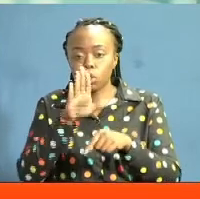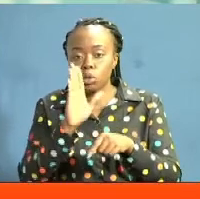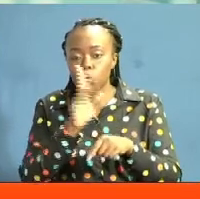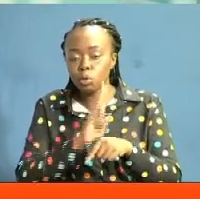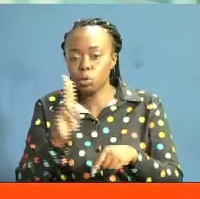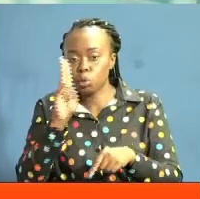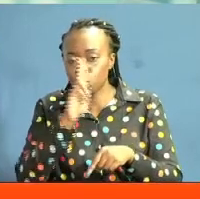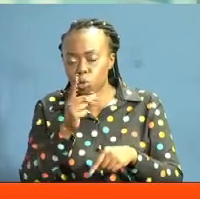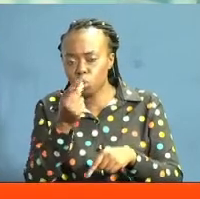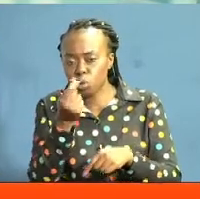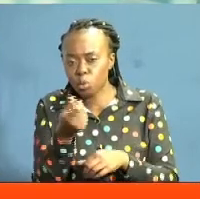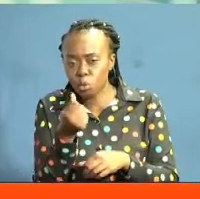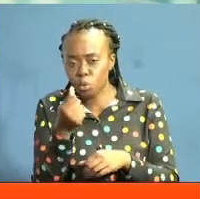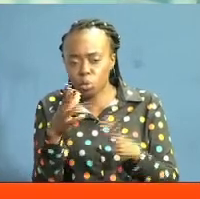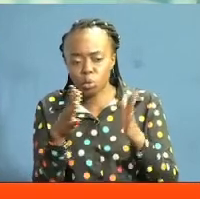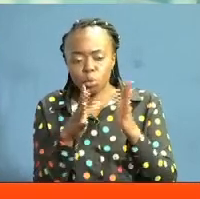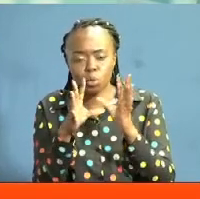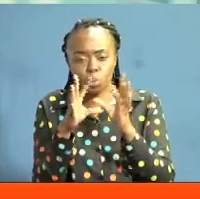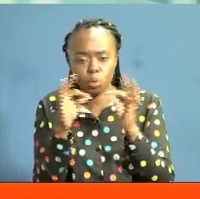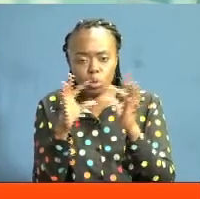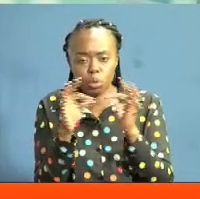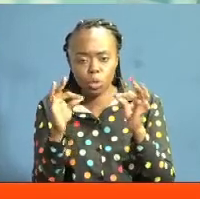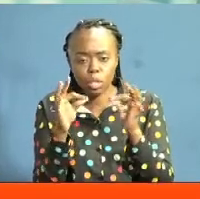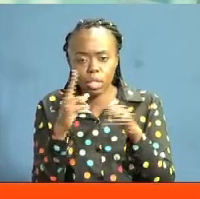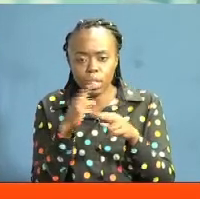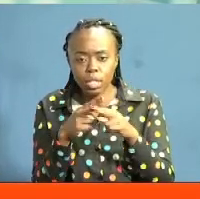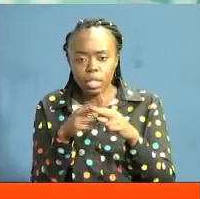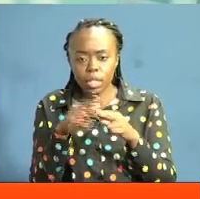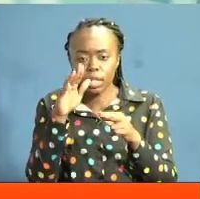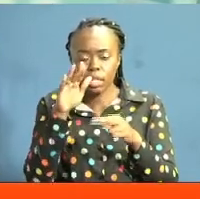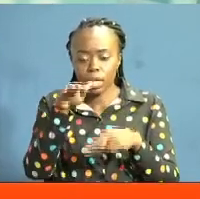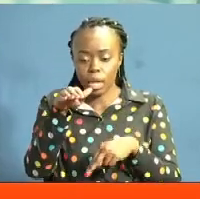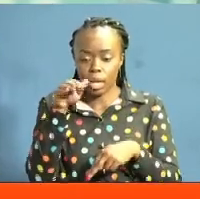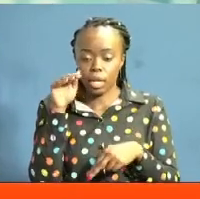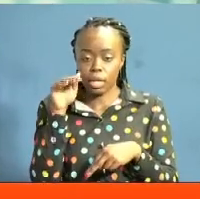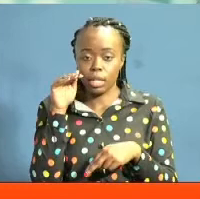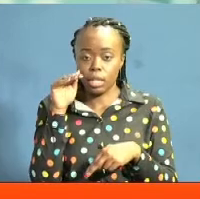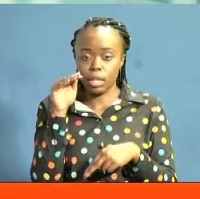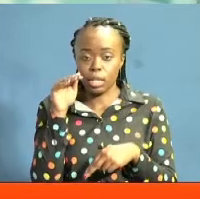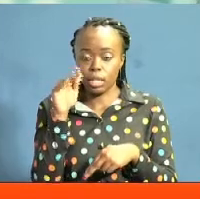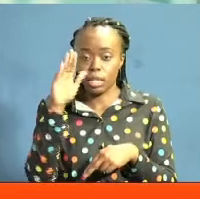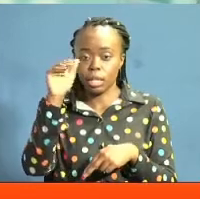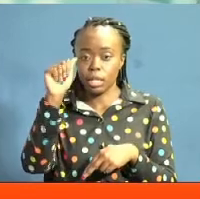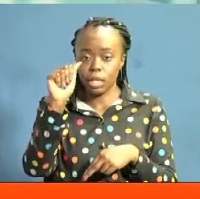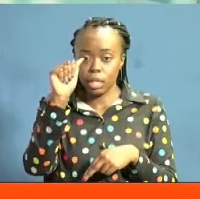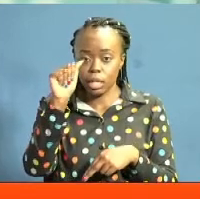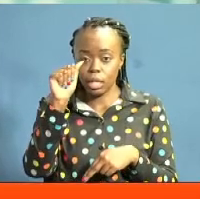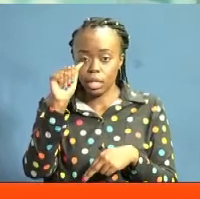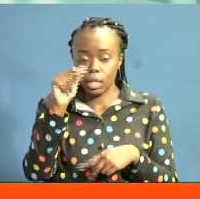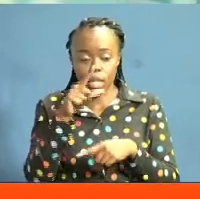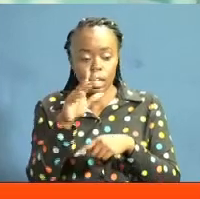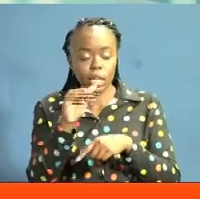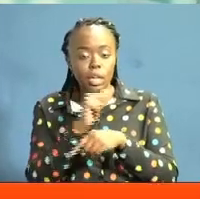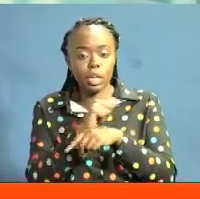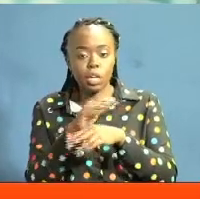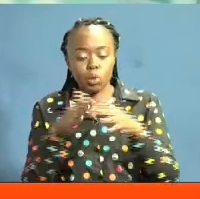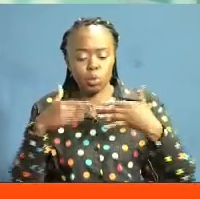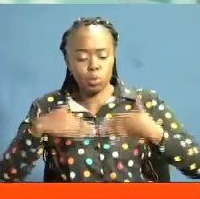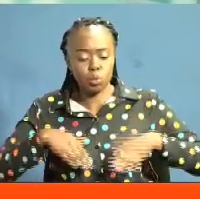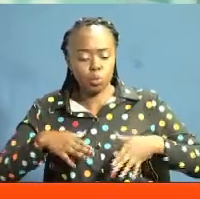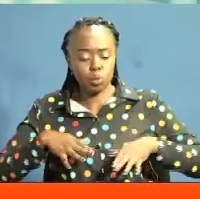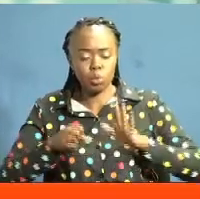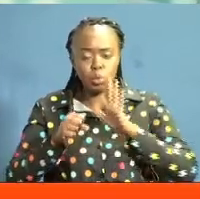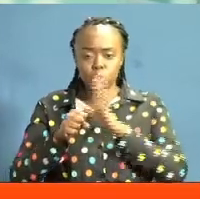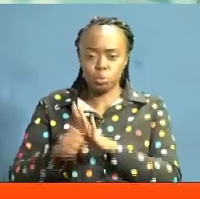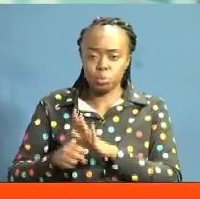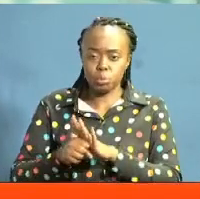use a small word in English that is called ask. Okay. A, we are going to admit that we are suffering